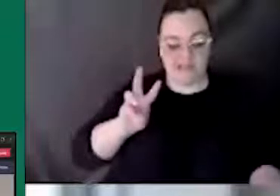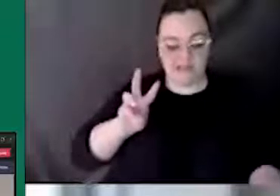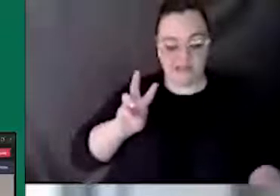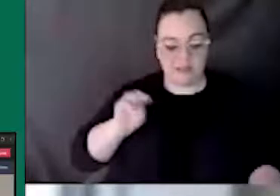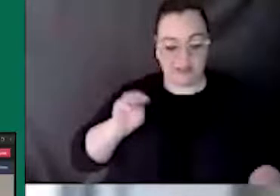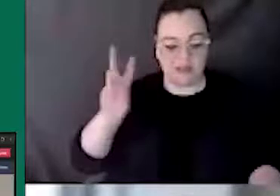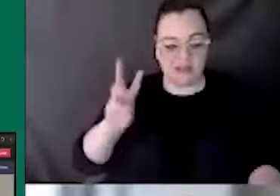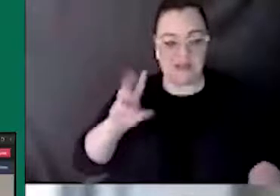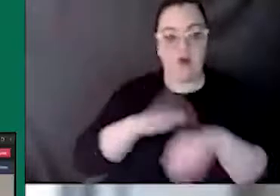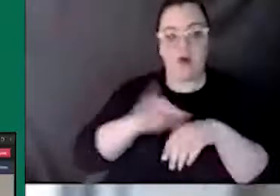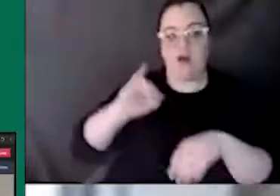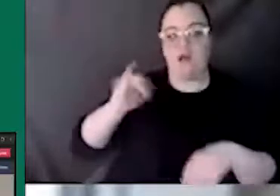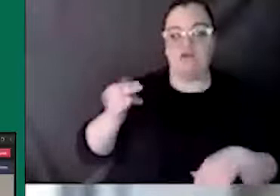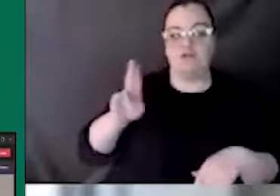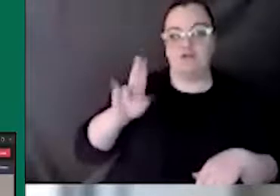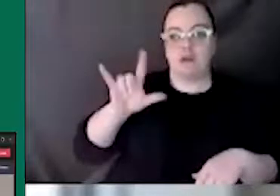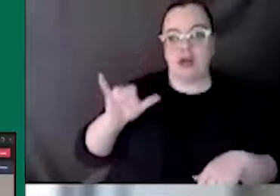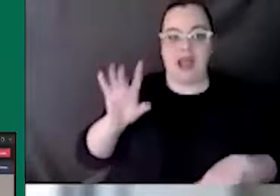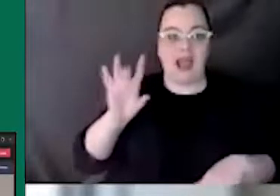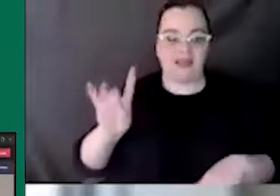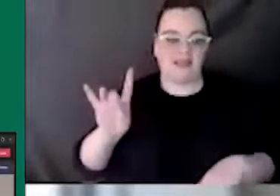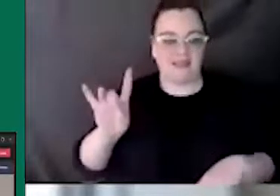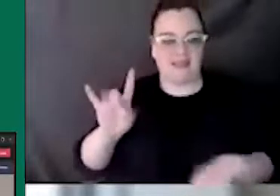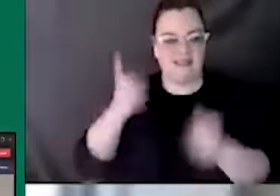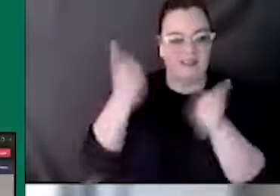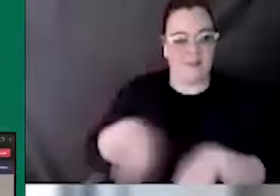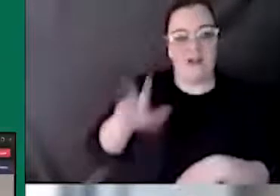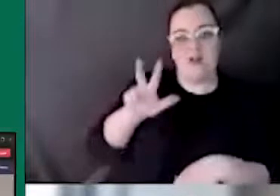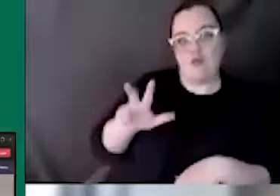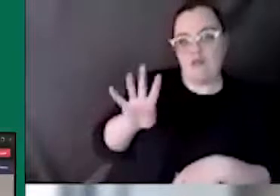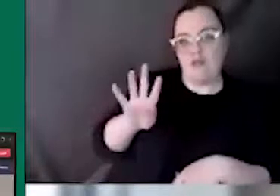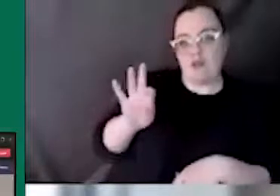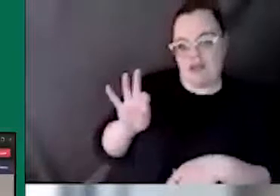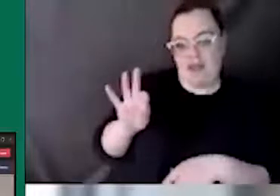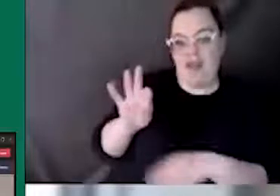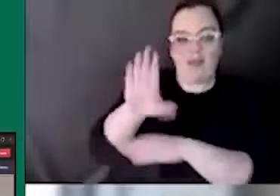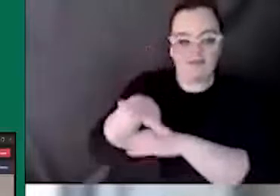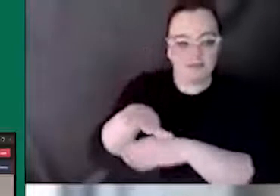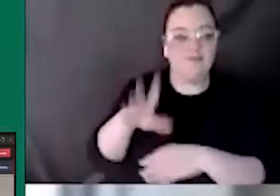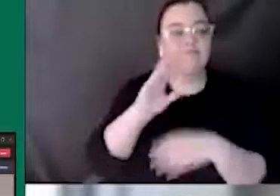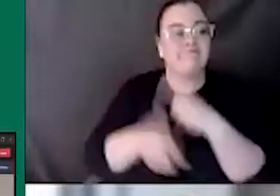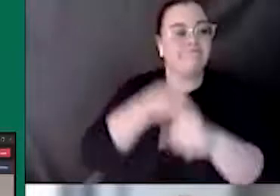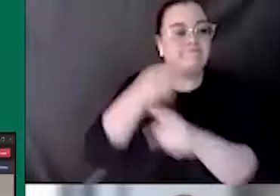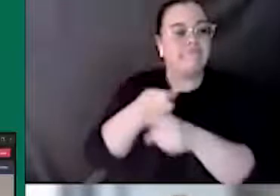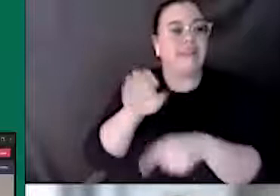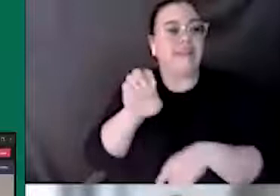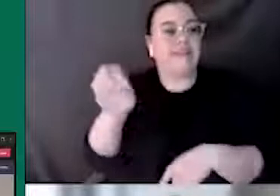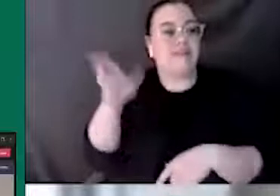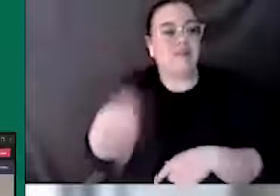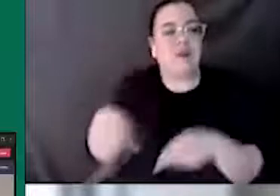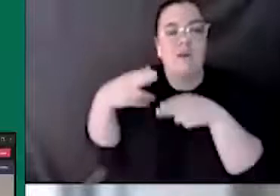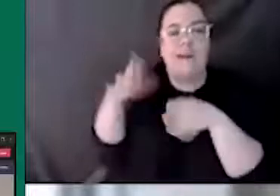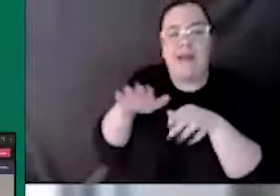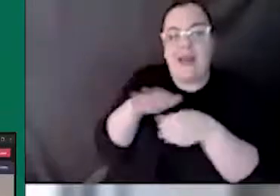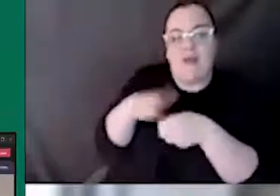one was at 3:49 in the afternoon. It hit in the eastern Sierras in a valley called the Slinkard Valley,